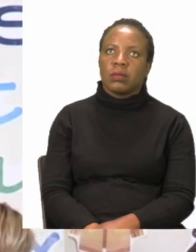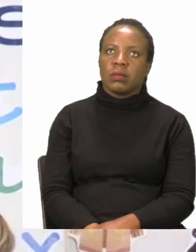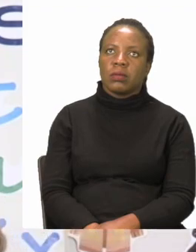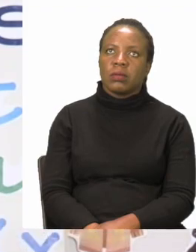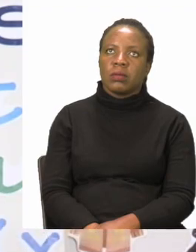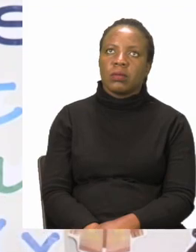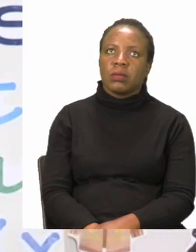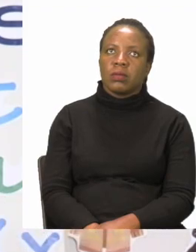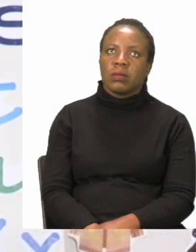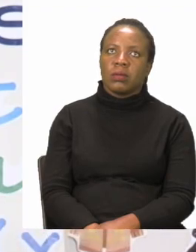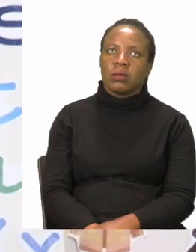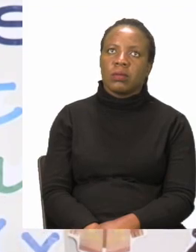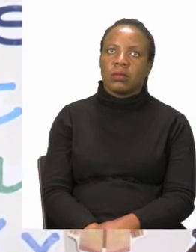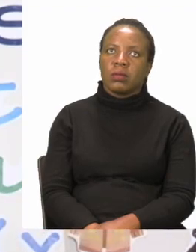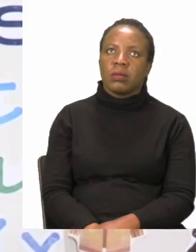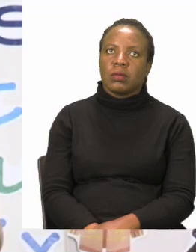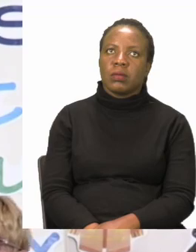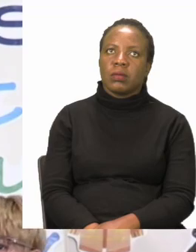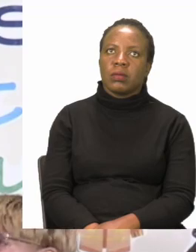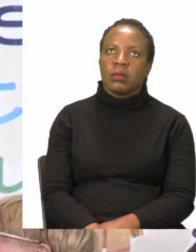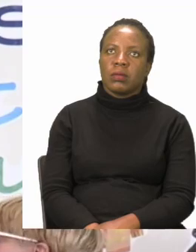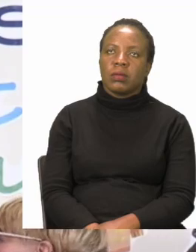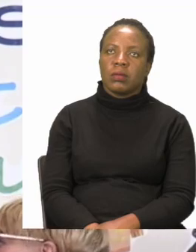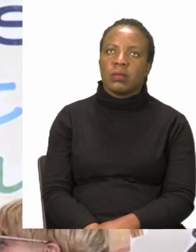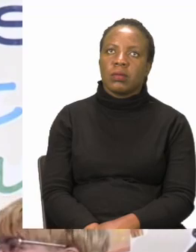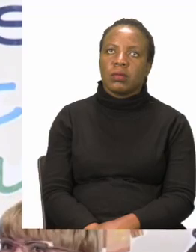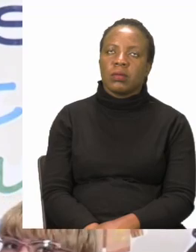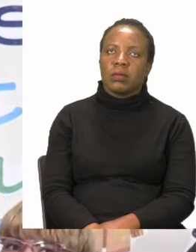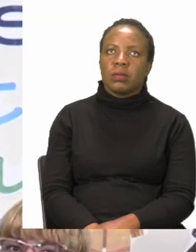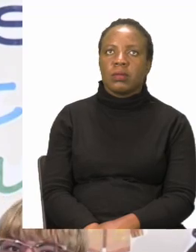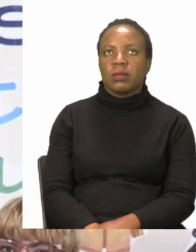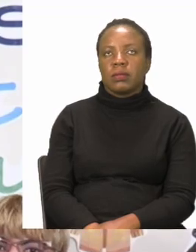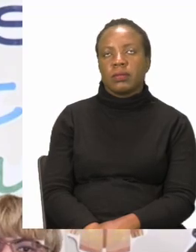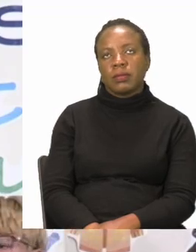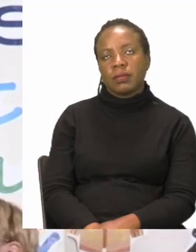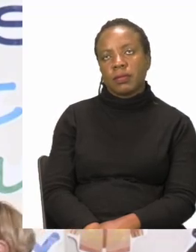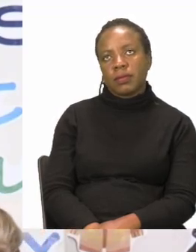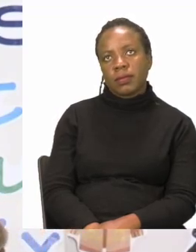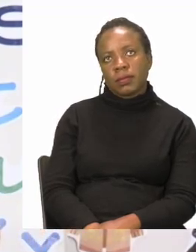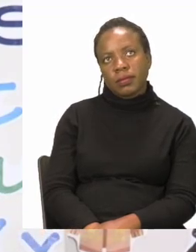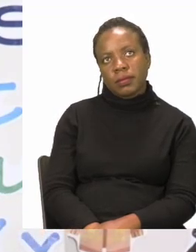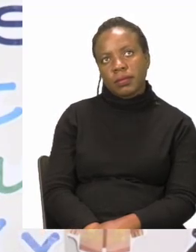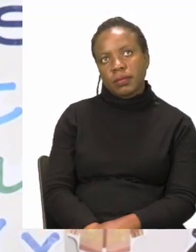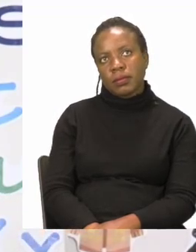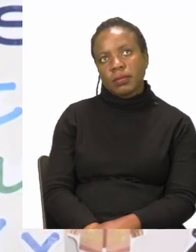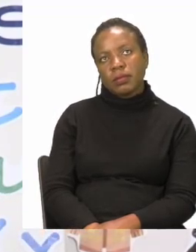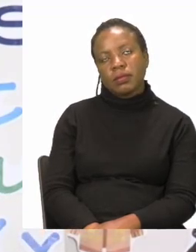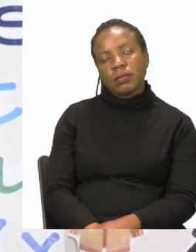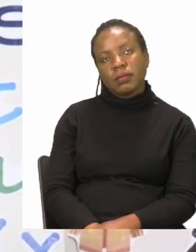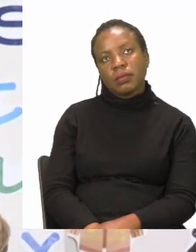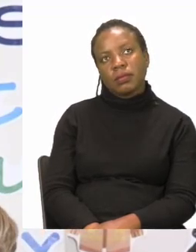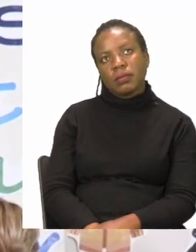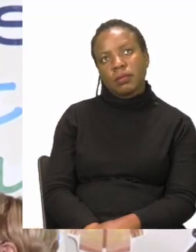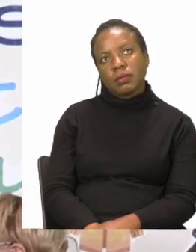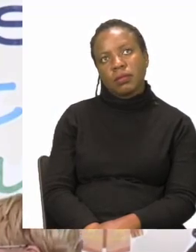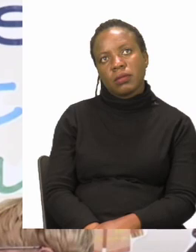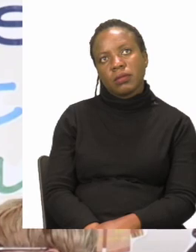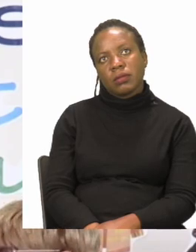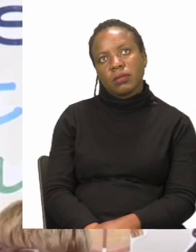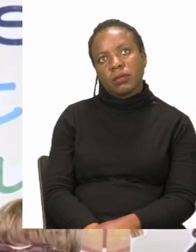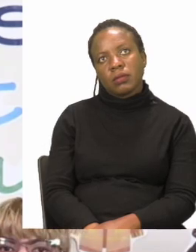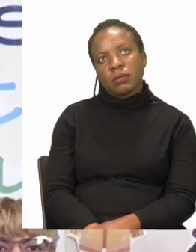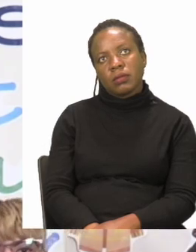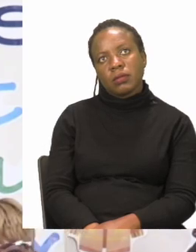word germinate, we have 3 syllables. And for the word sunshine,